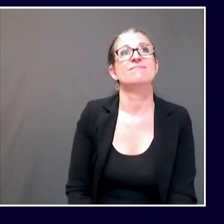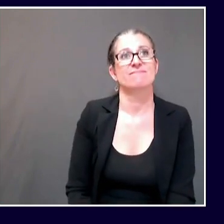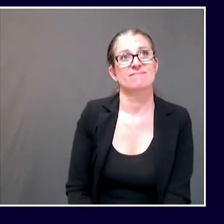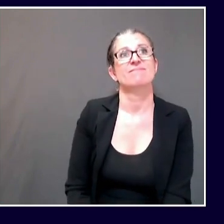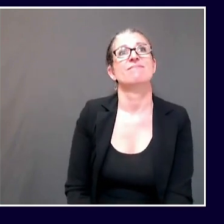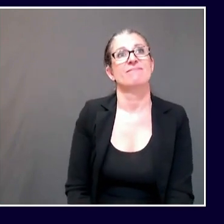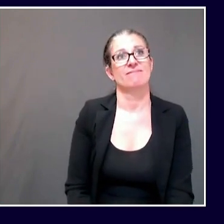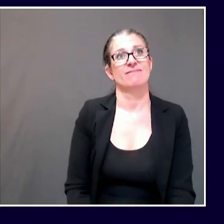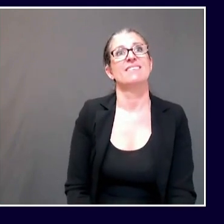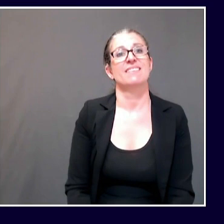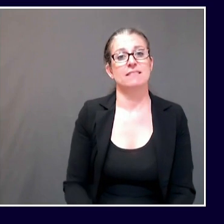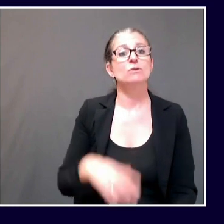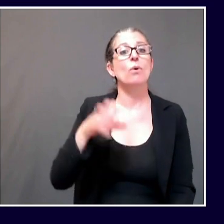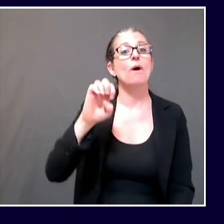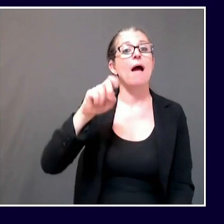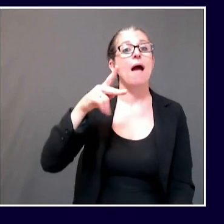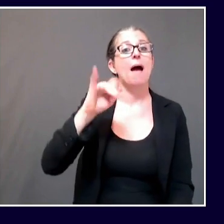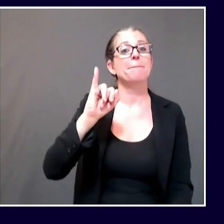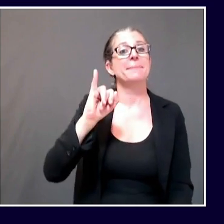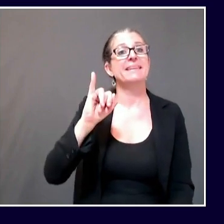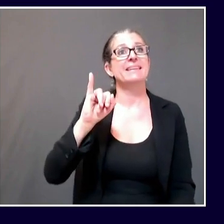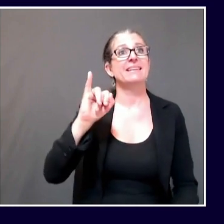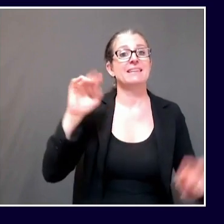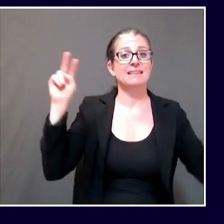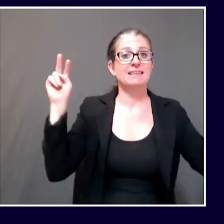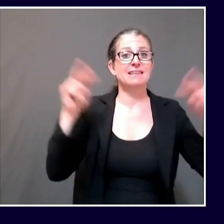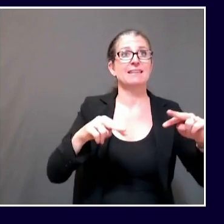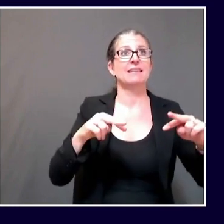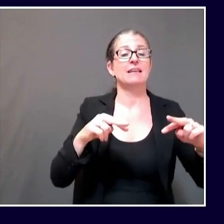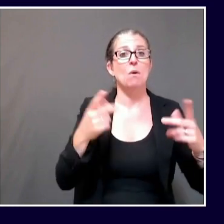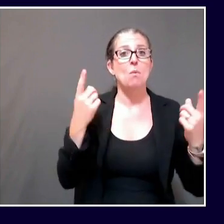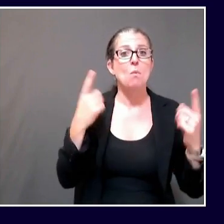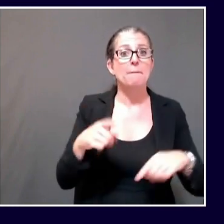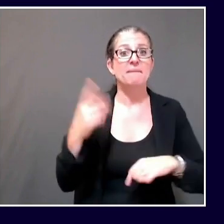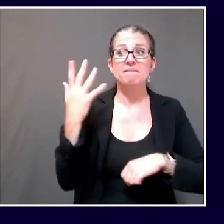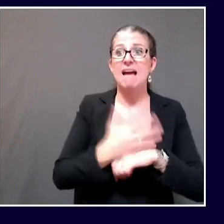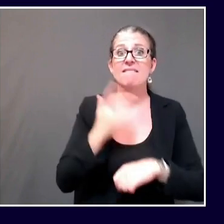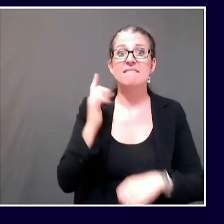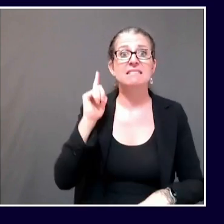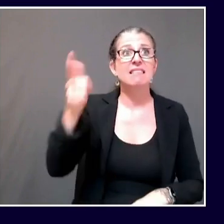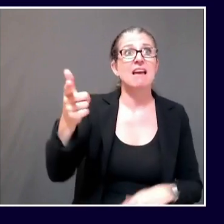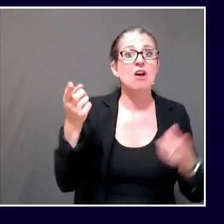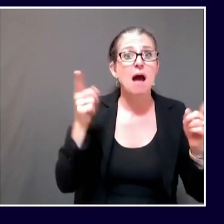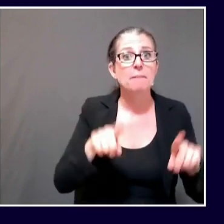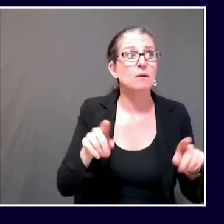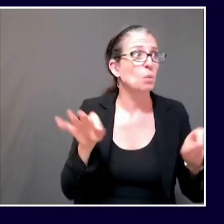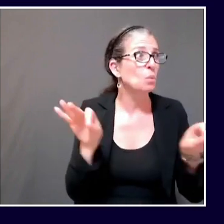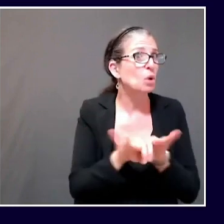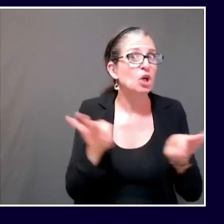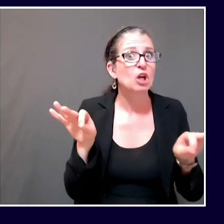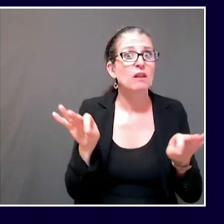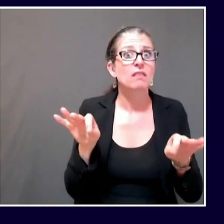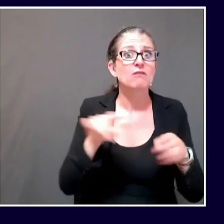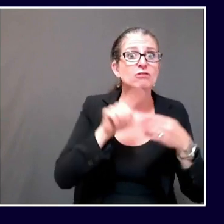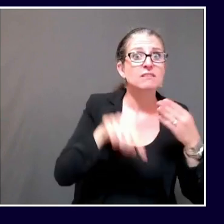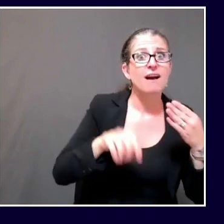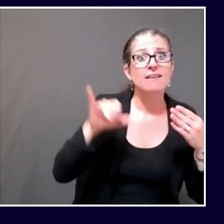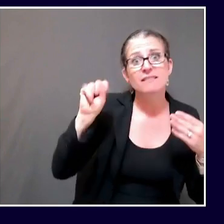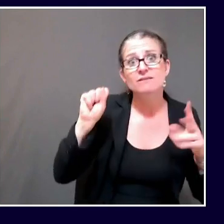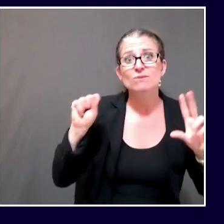or more days after. It really does depend on whether the person is symptomatic, and